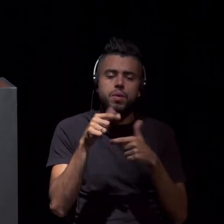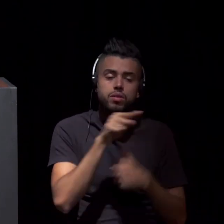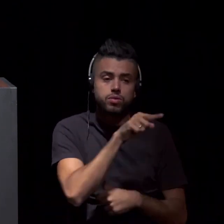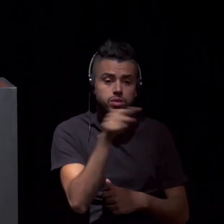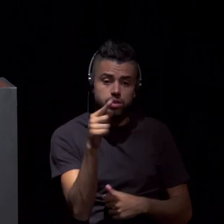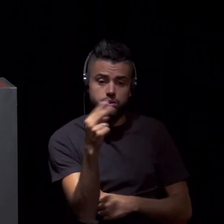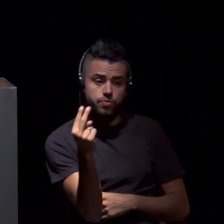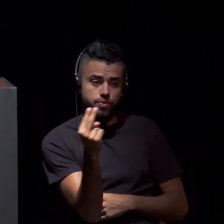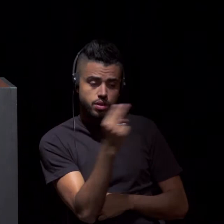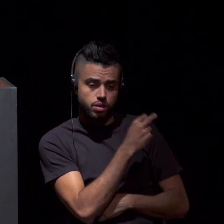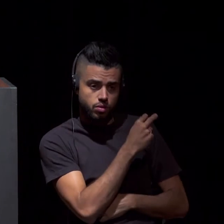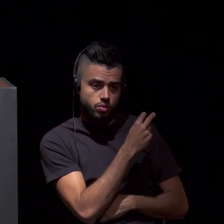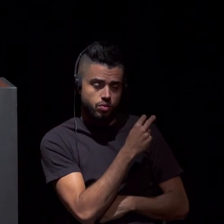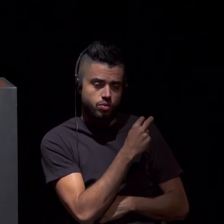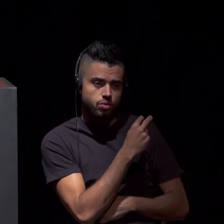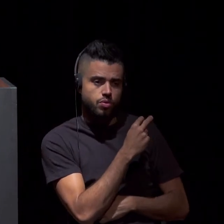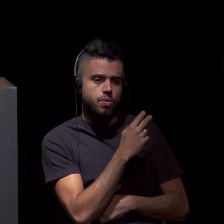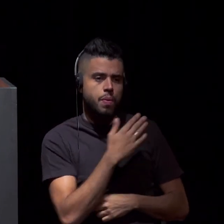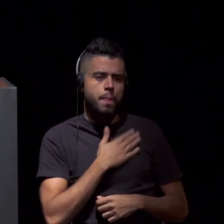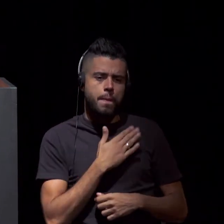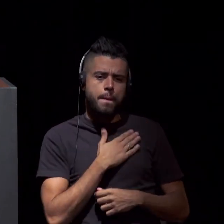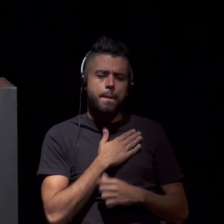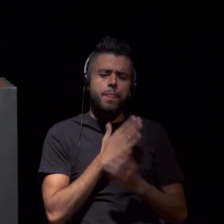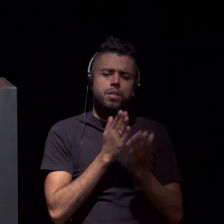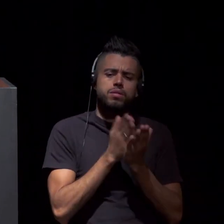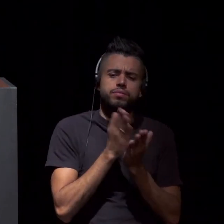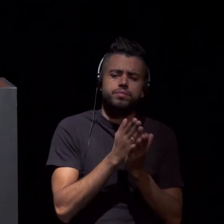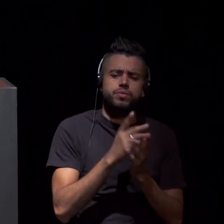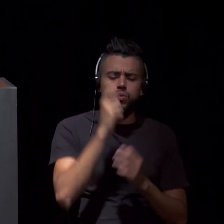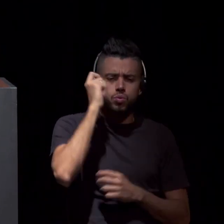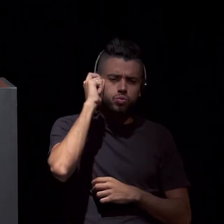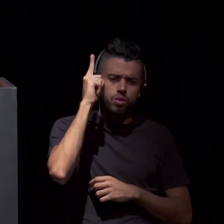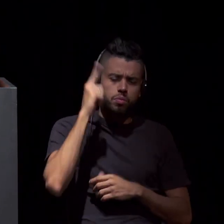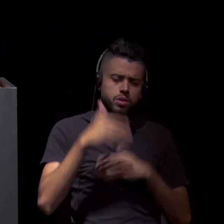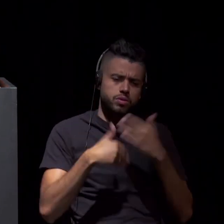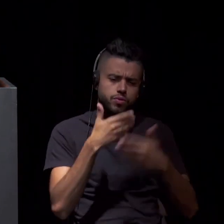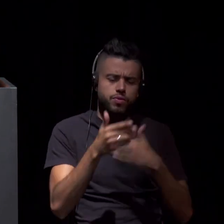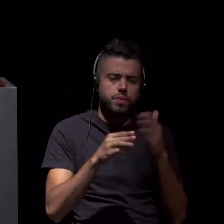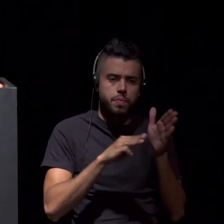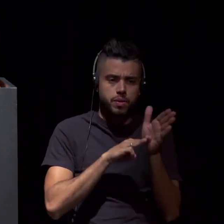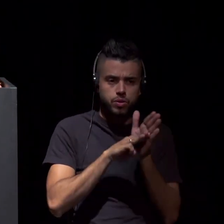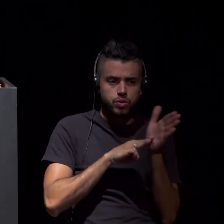this particular curatorial methodology through which to showcase the work.